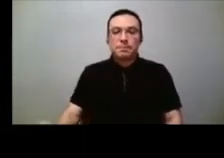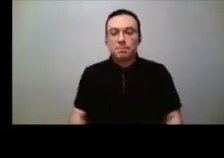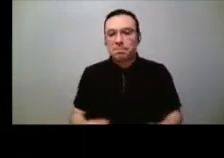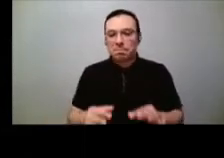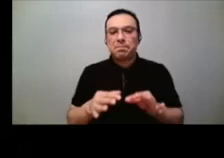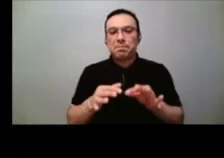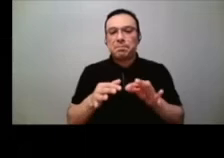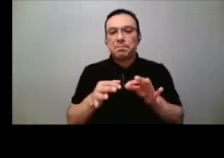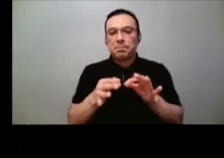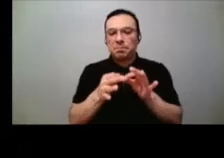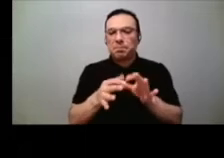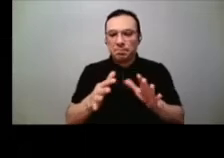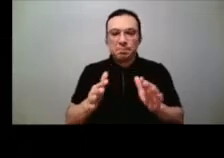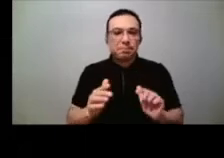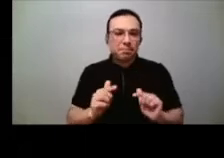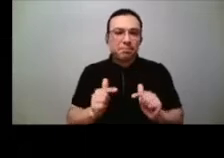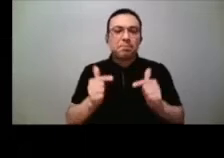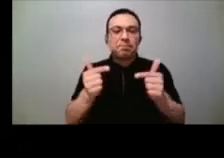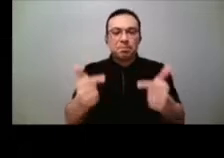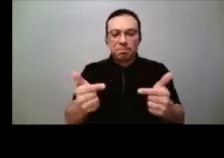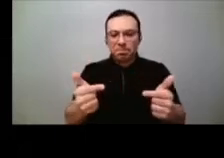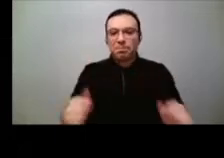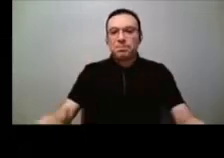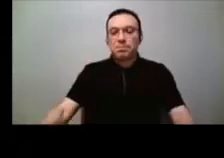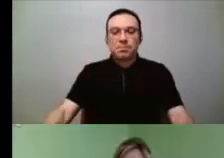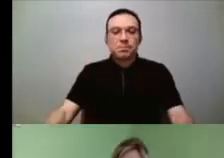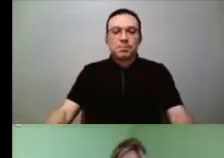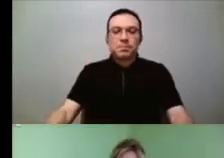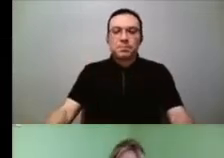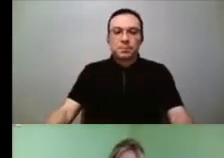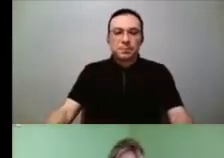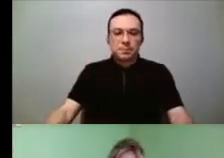the the the the You, you,